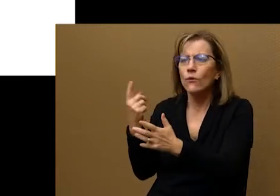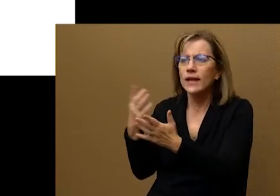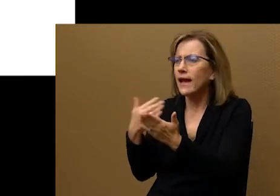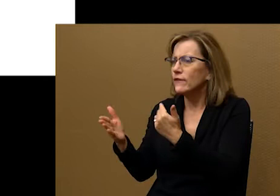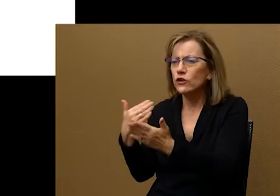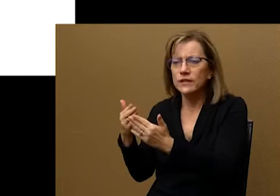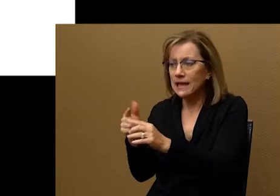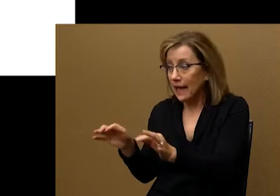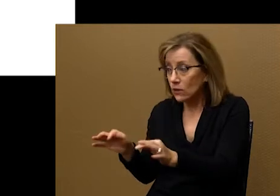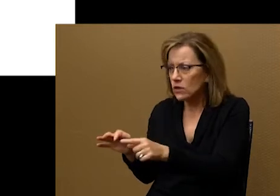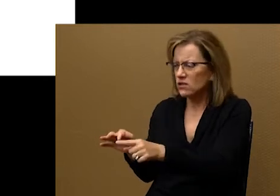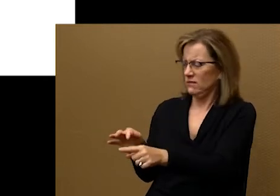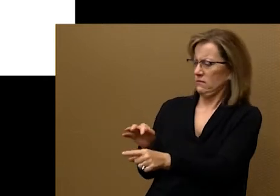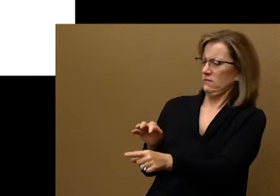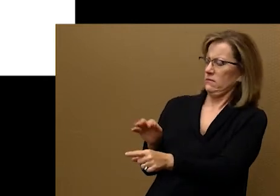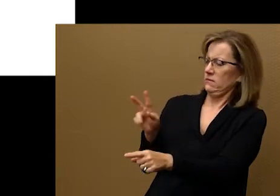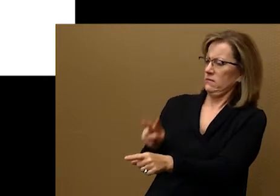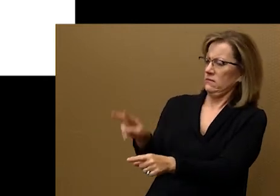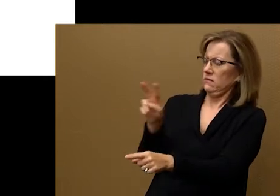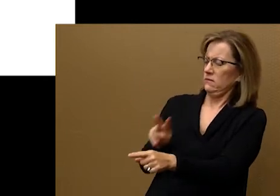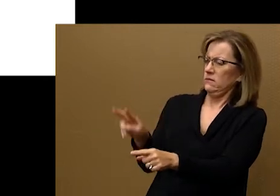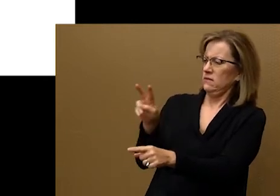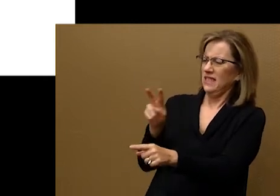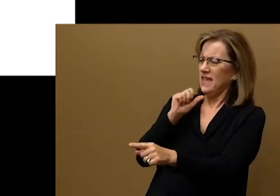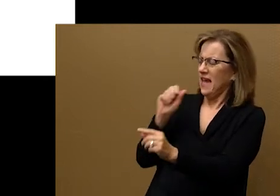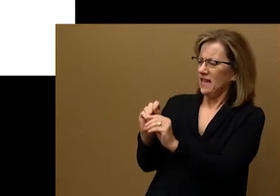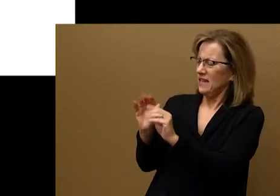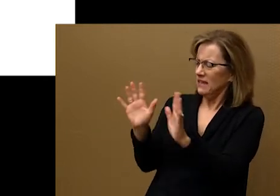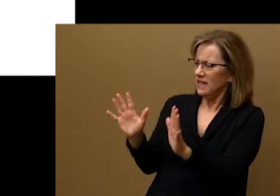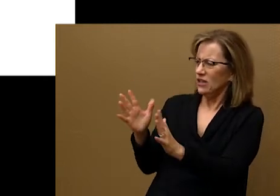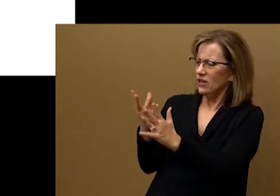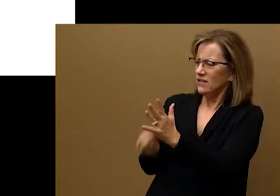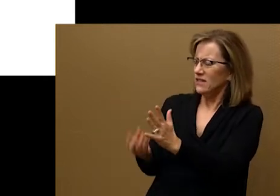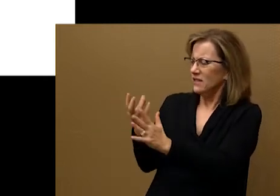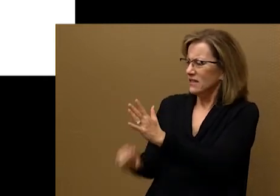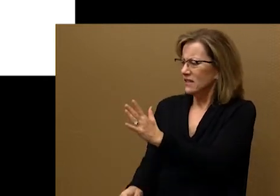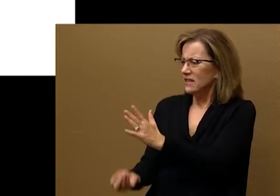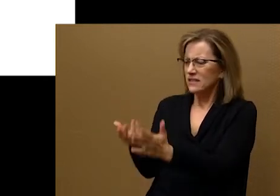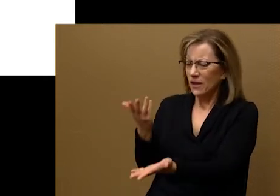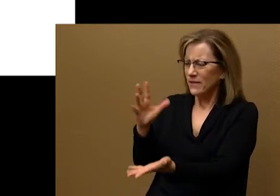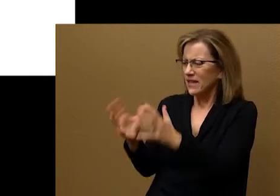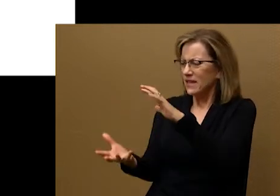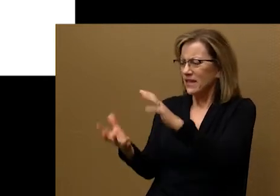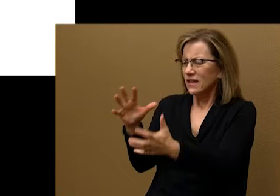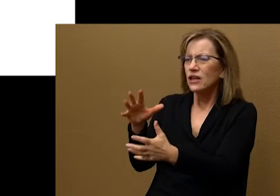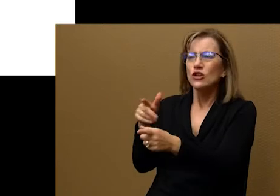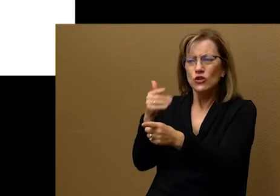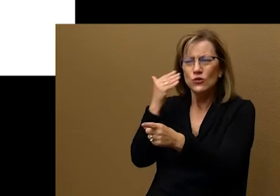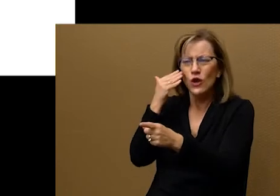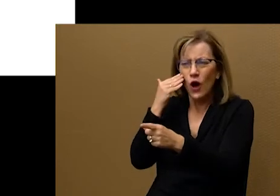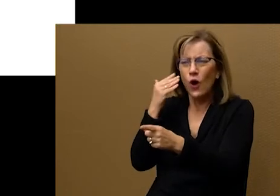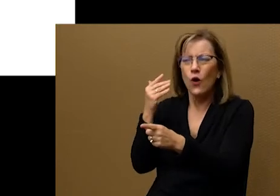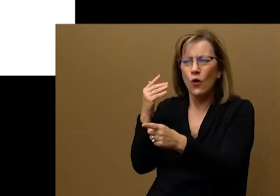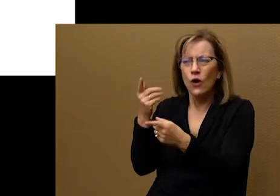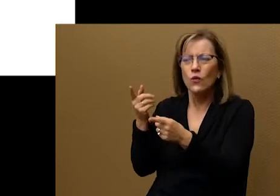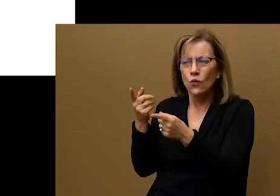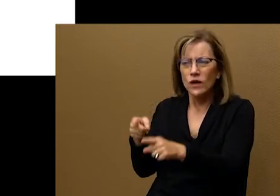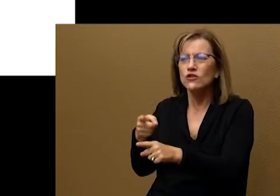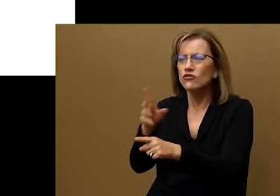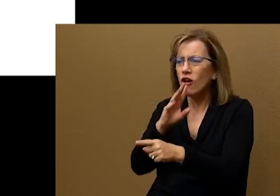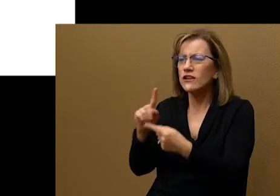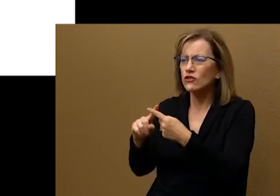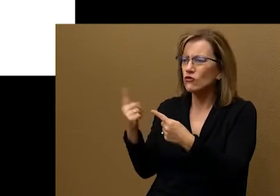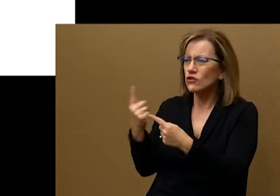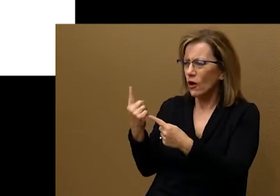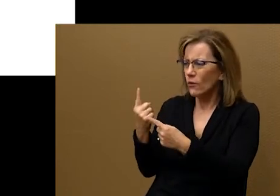clear. There's missing grammatical features. It's messy. You know when you're talking to someone who doesn't know your language. And